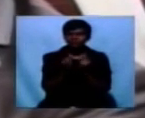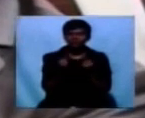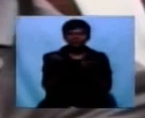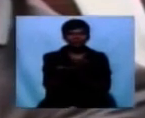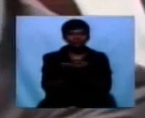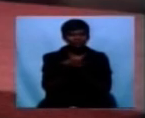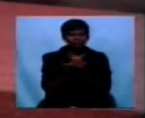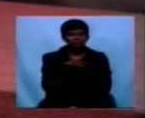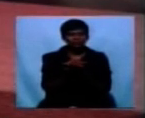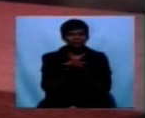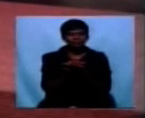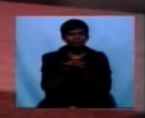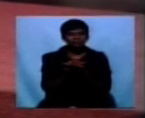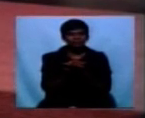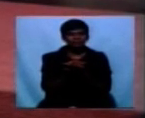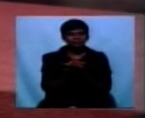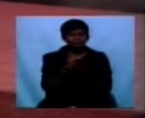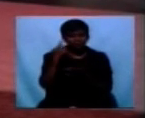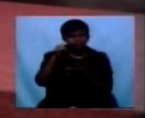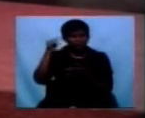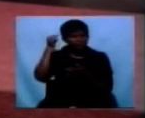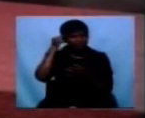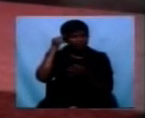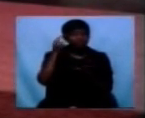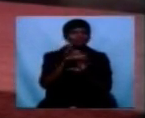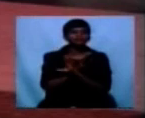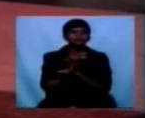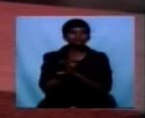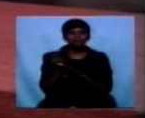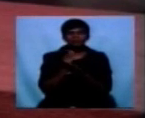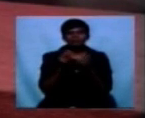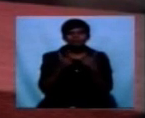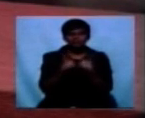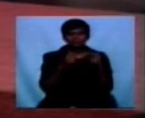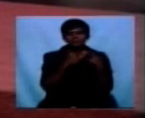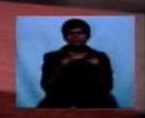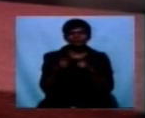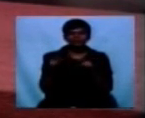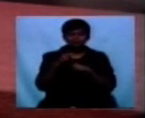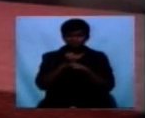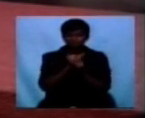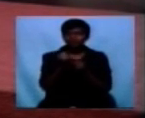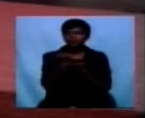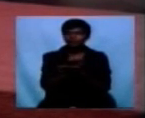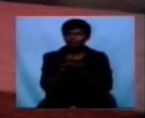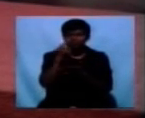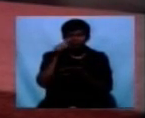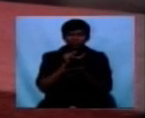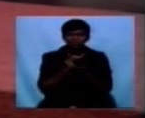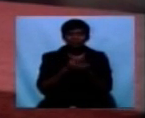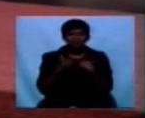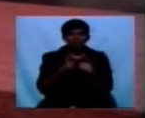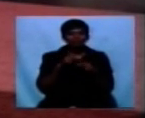deliveries. Because for the government of Zambia, we have resolved to diversify our economy. For us to have a meaningful